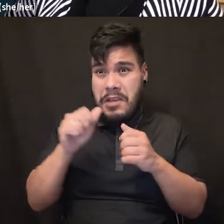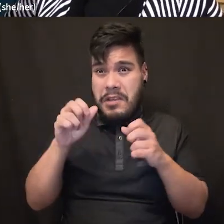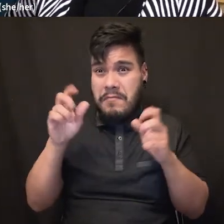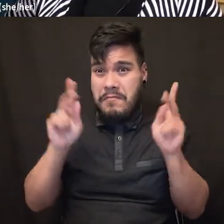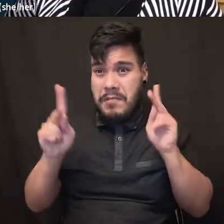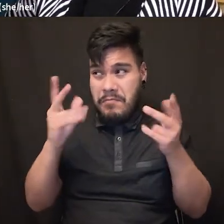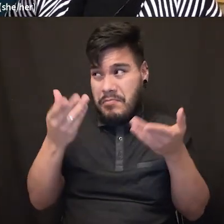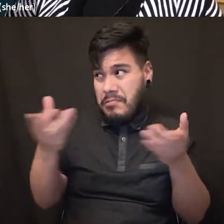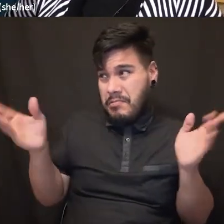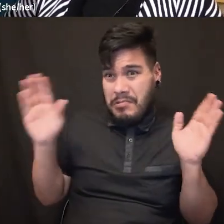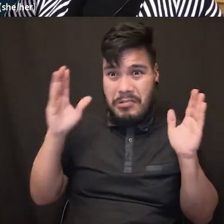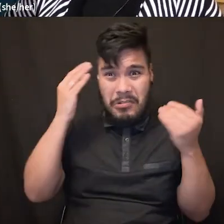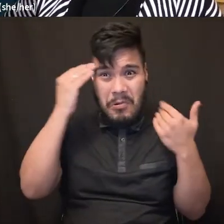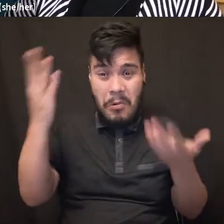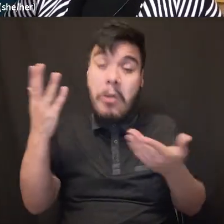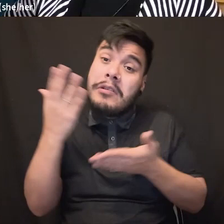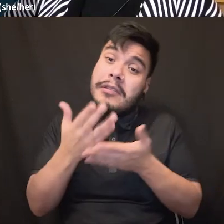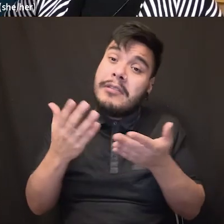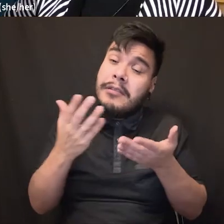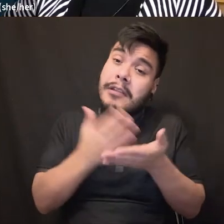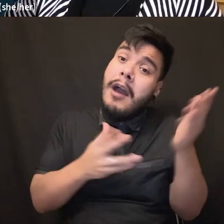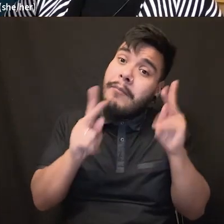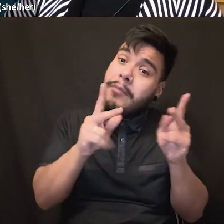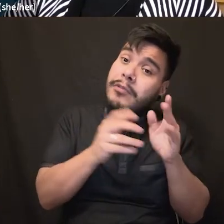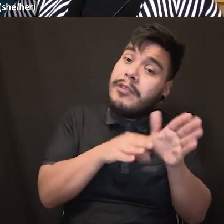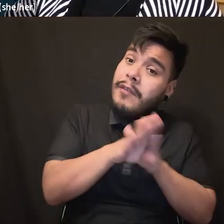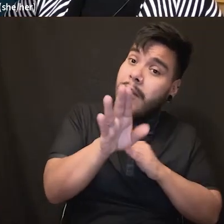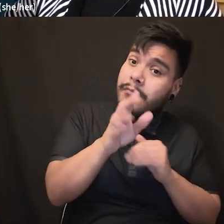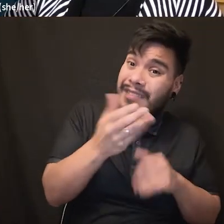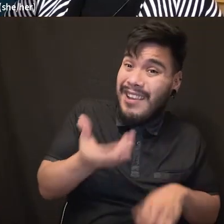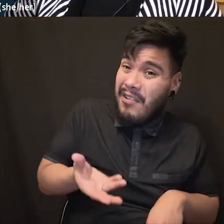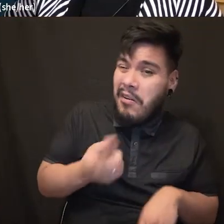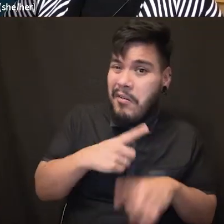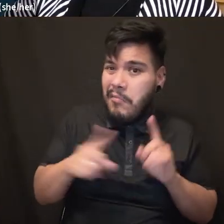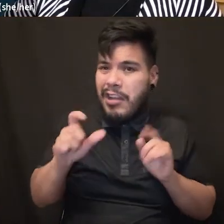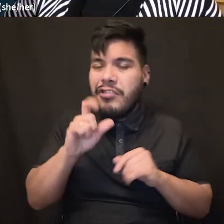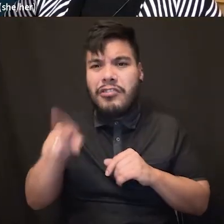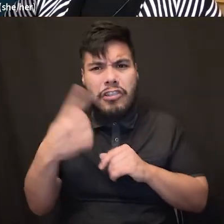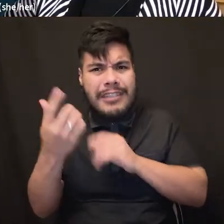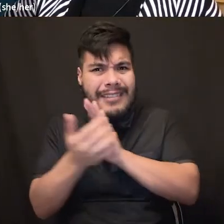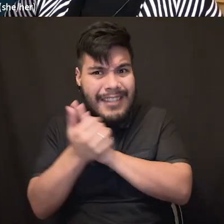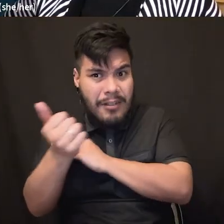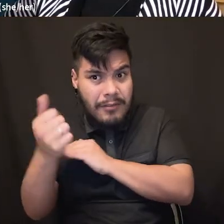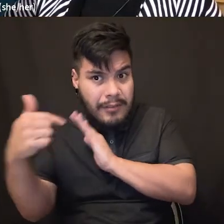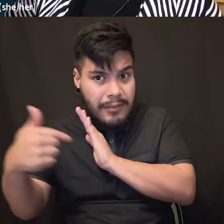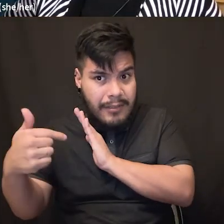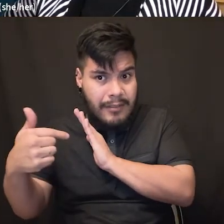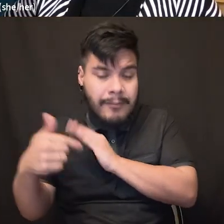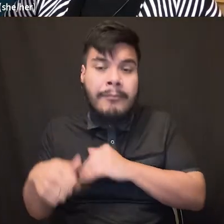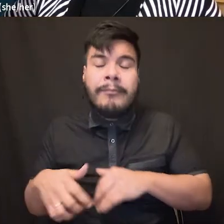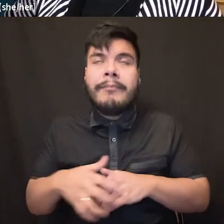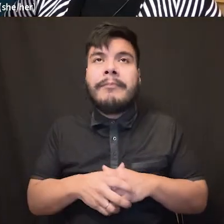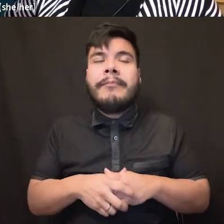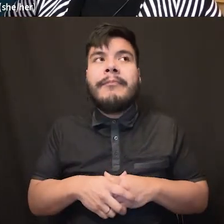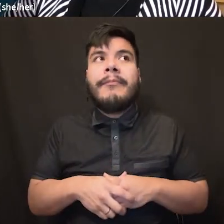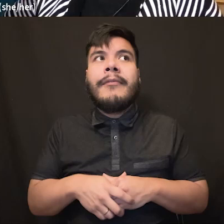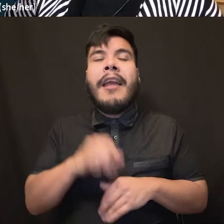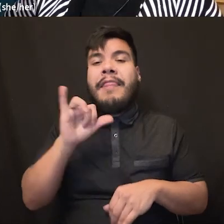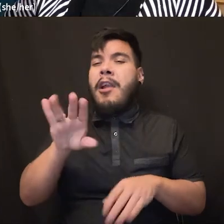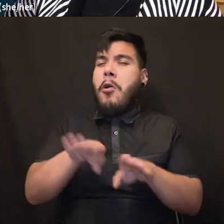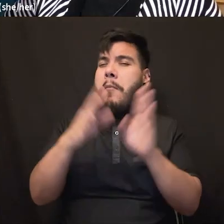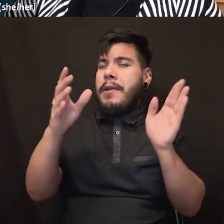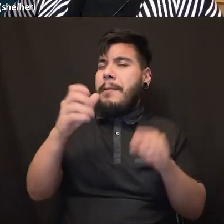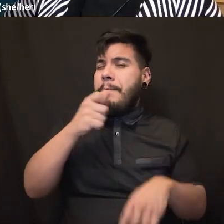is a way that some people develop those skills, but they're just skills. So, and also this kind of open mic